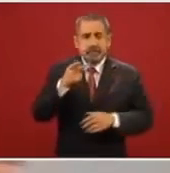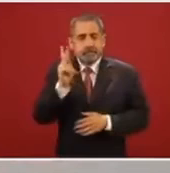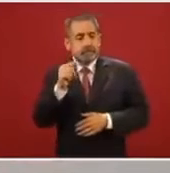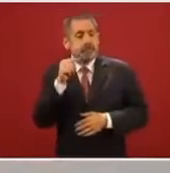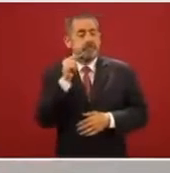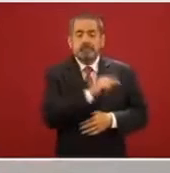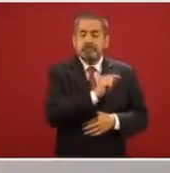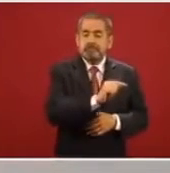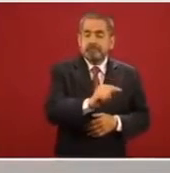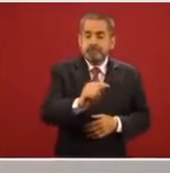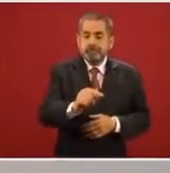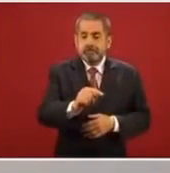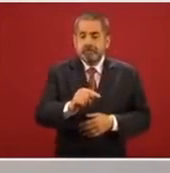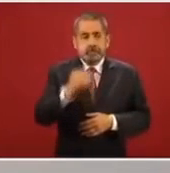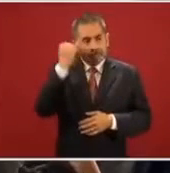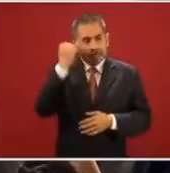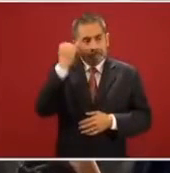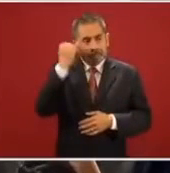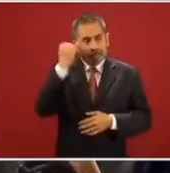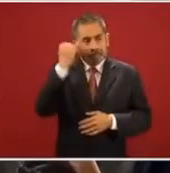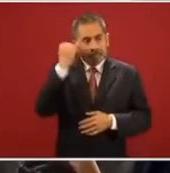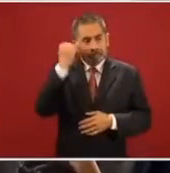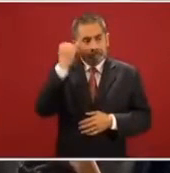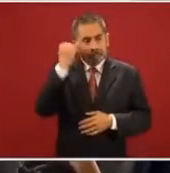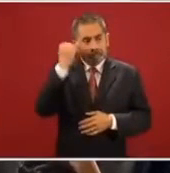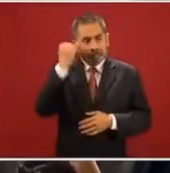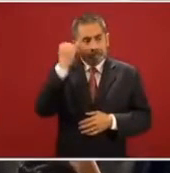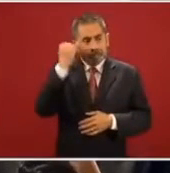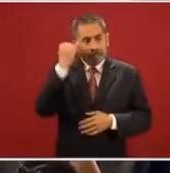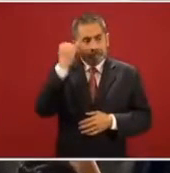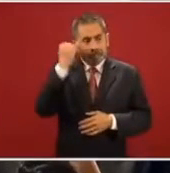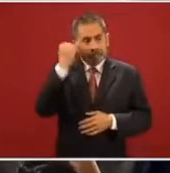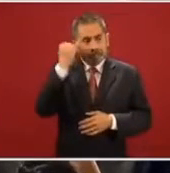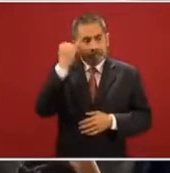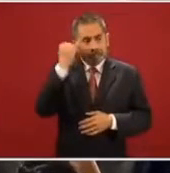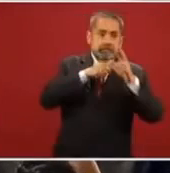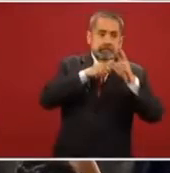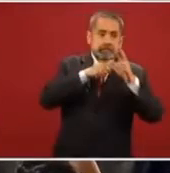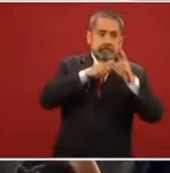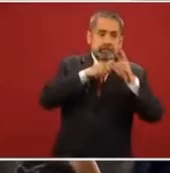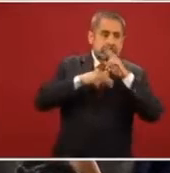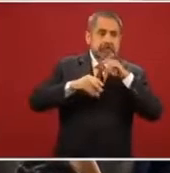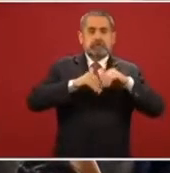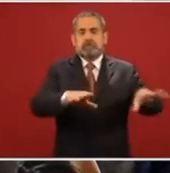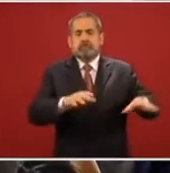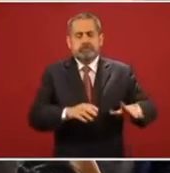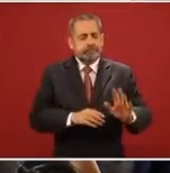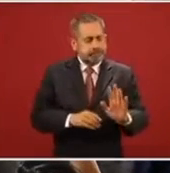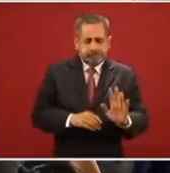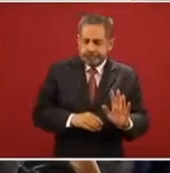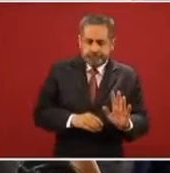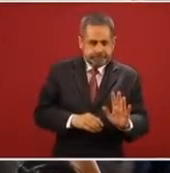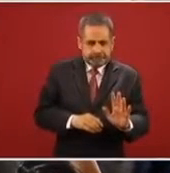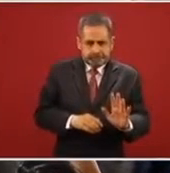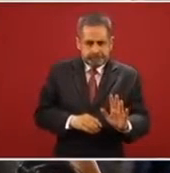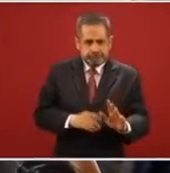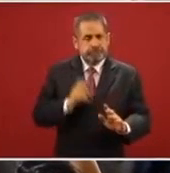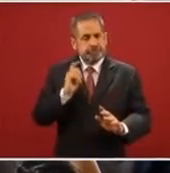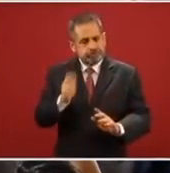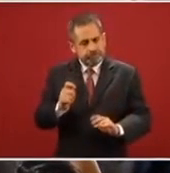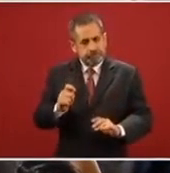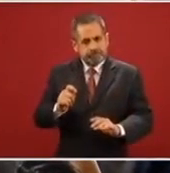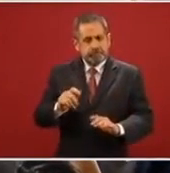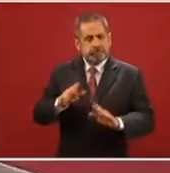hicieron juego de esa perspectiva. They played on that perspective. Entonces, el compromiso es,